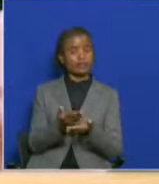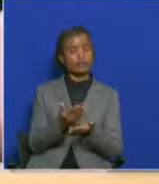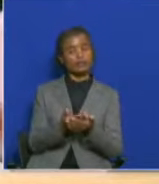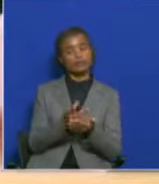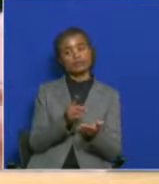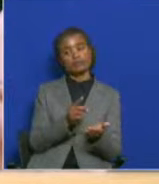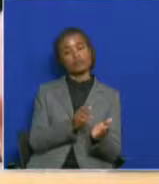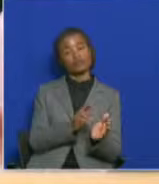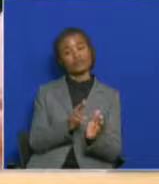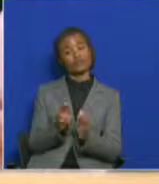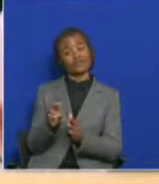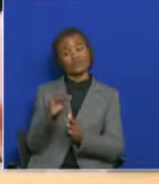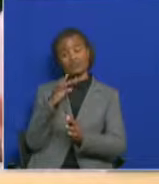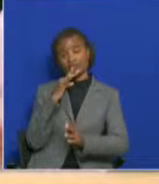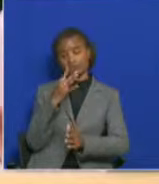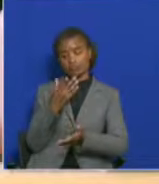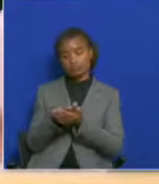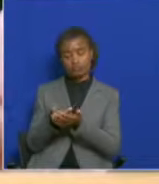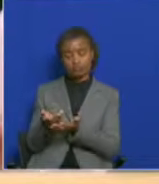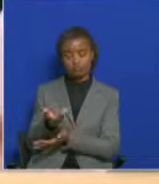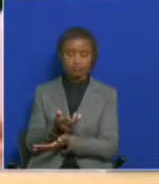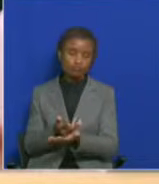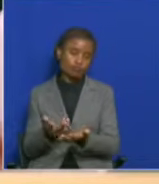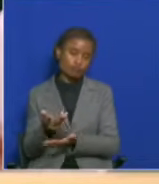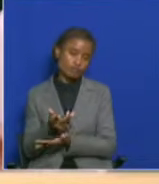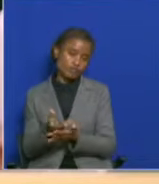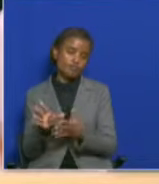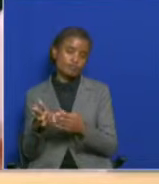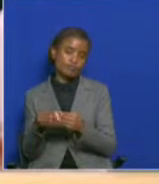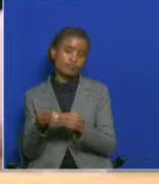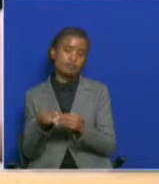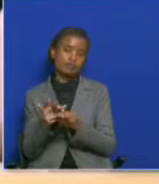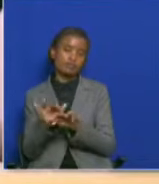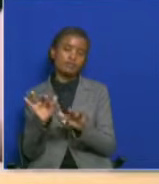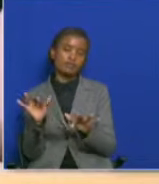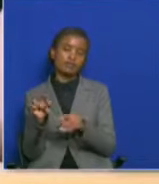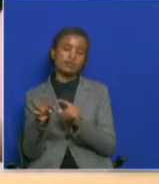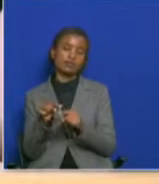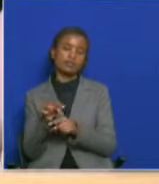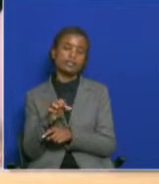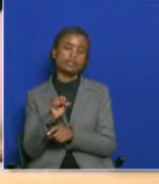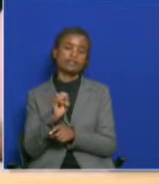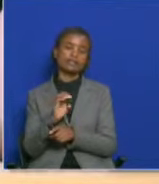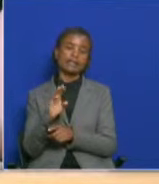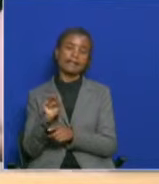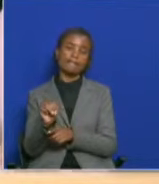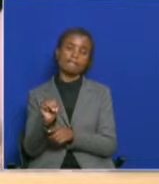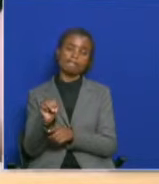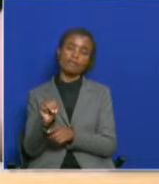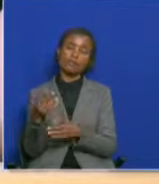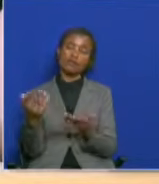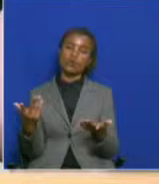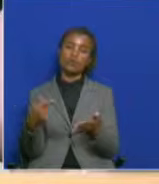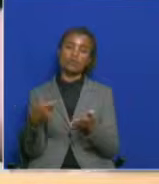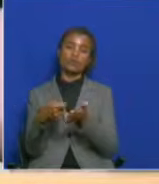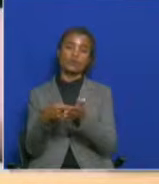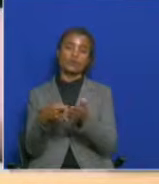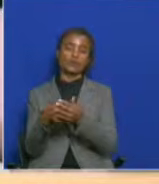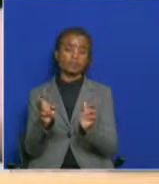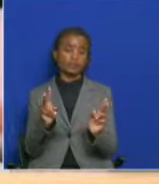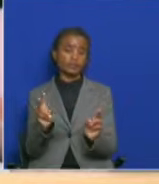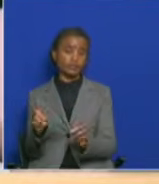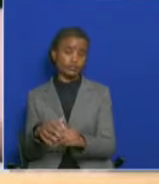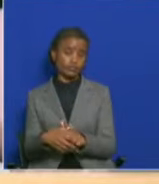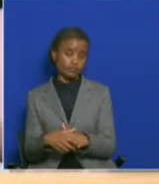the engagements with members of the public on procurement matters. It may be it's too early in